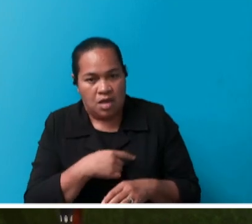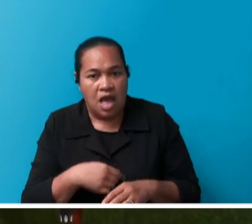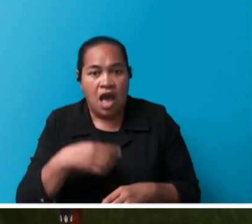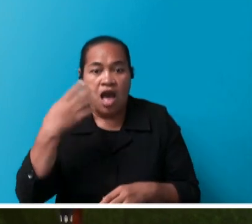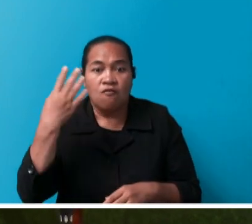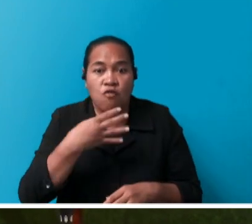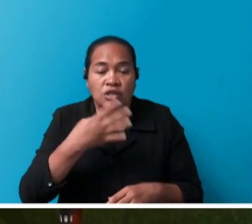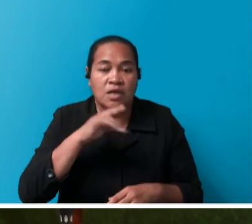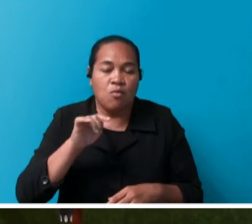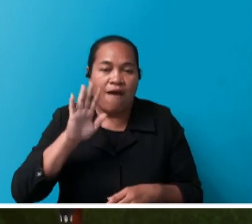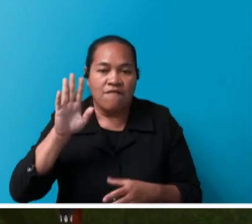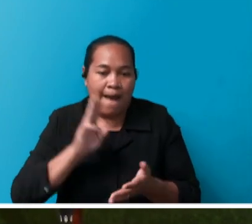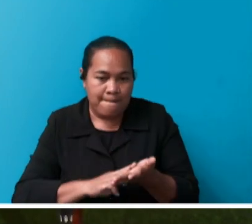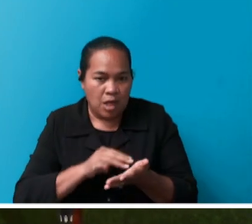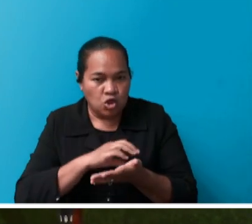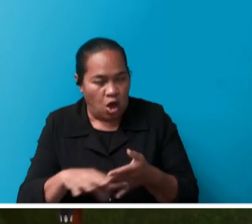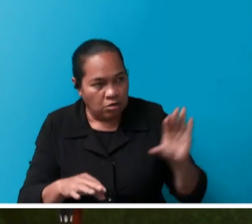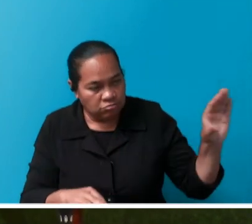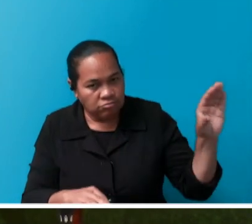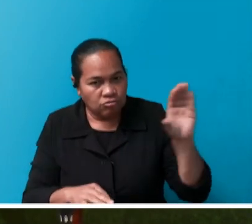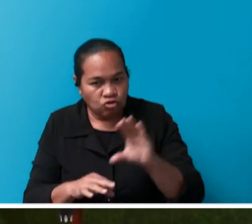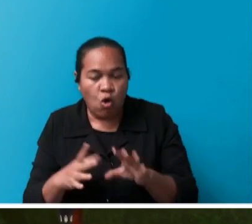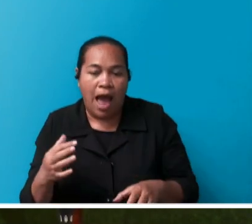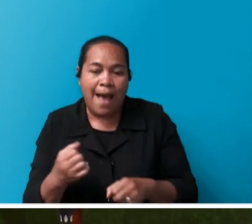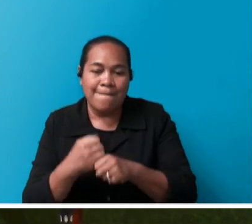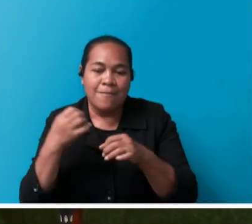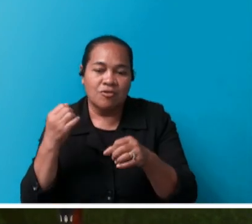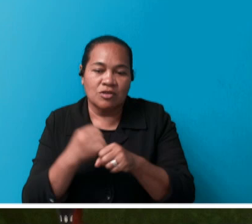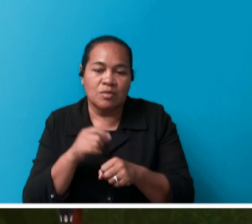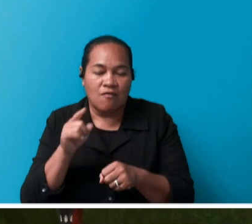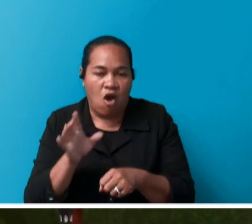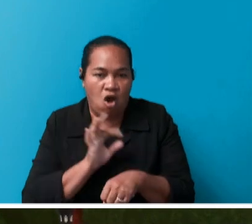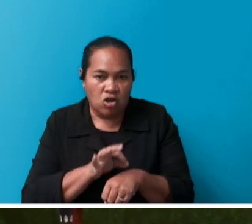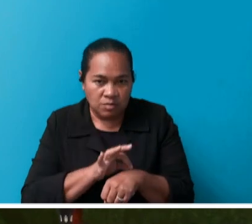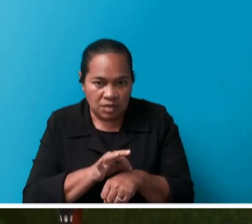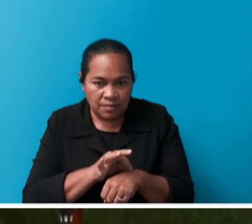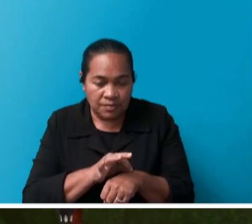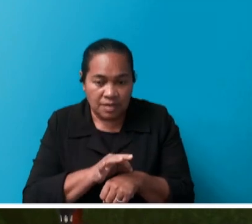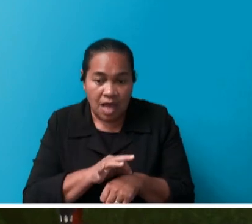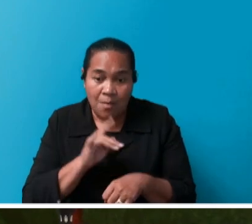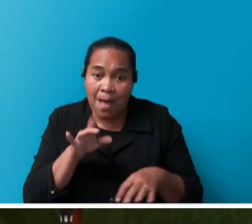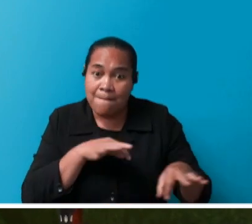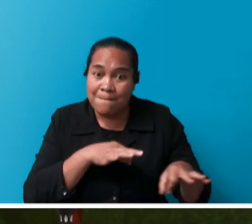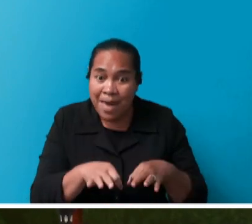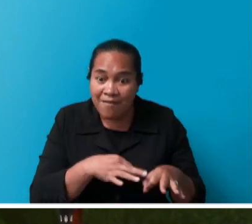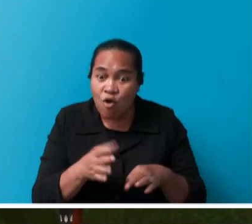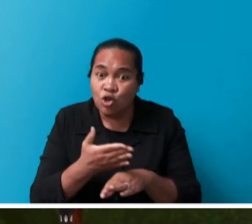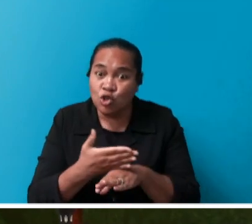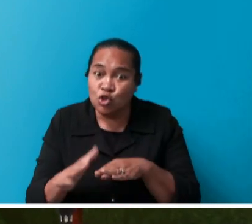million for the essential upgrade work of the hospital while the master planning work for the new